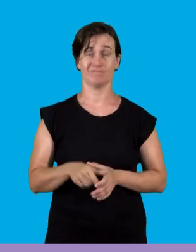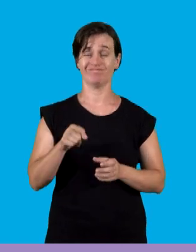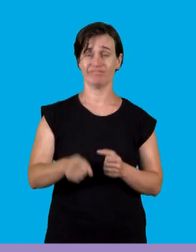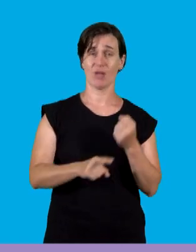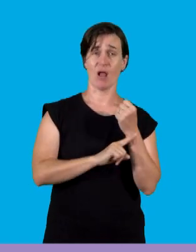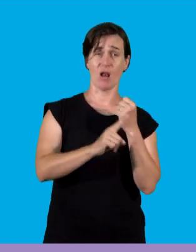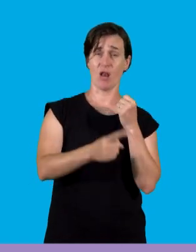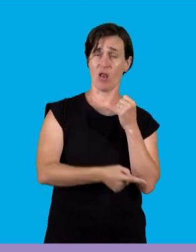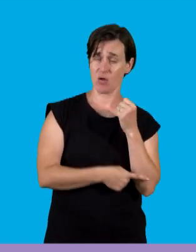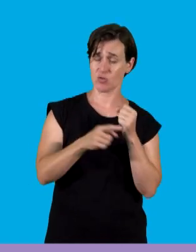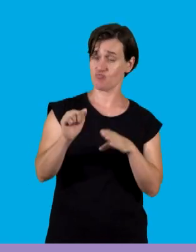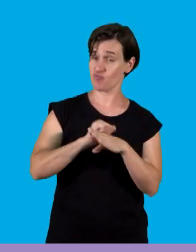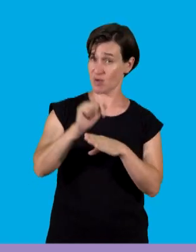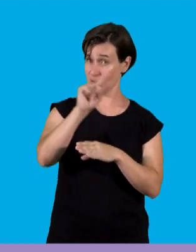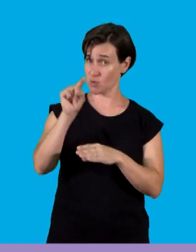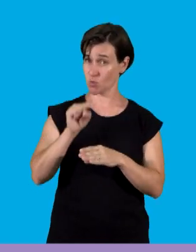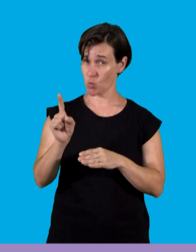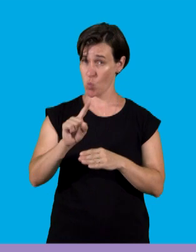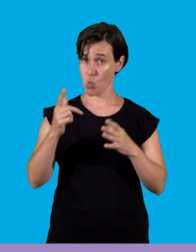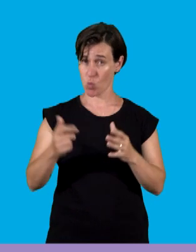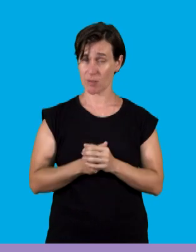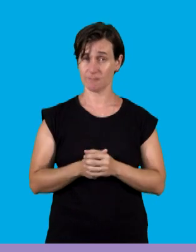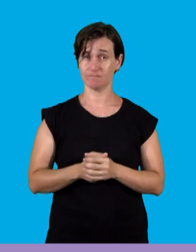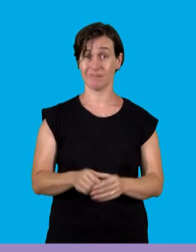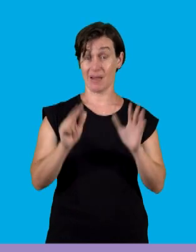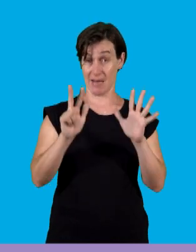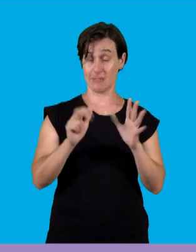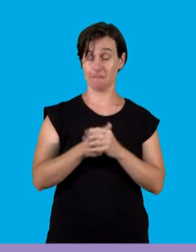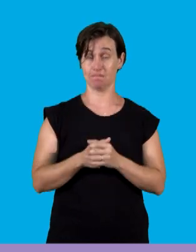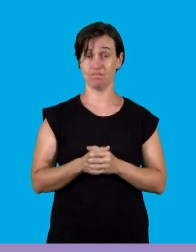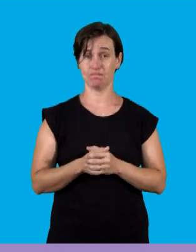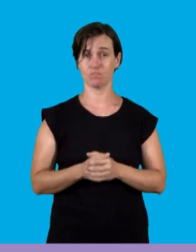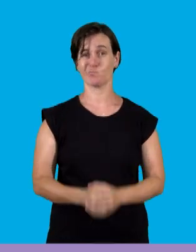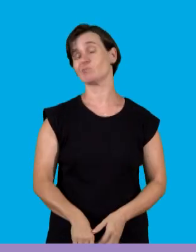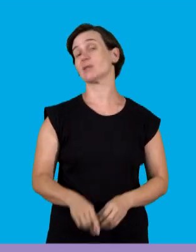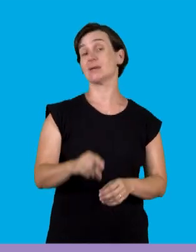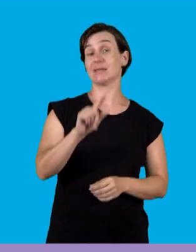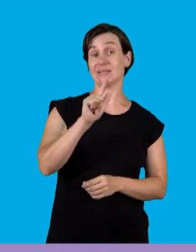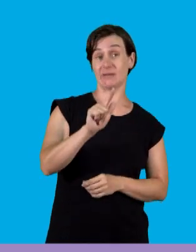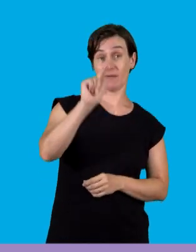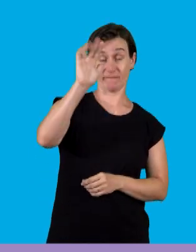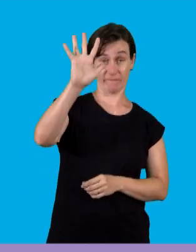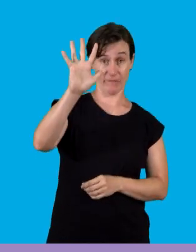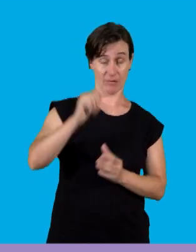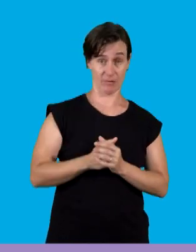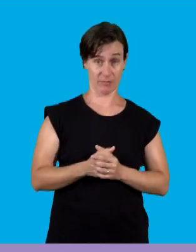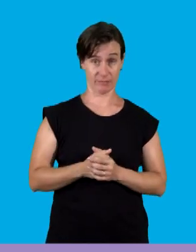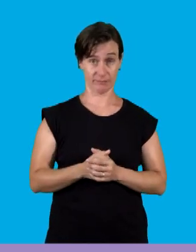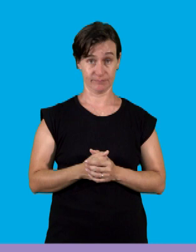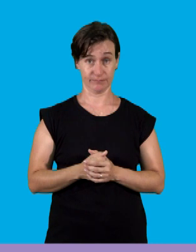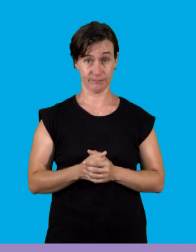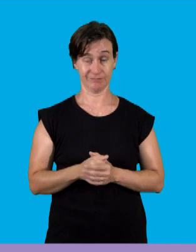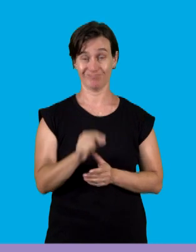And the last one of these practice questions, we have the 3 powers that are being divided. So we have